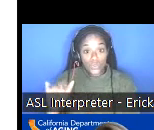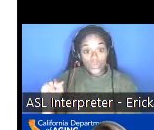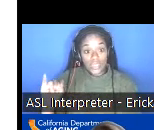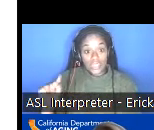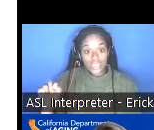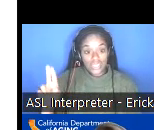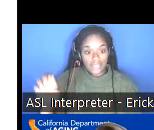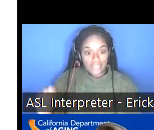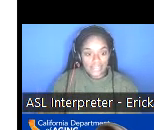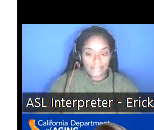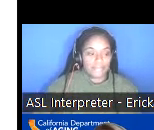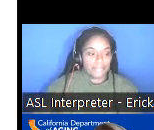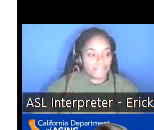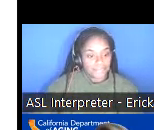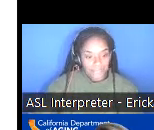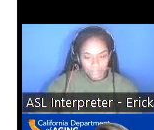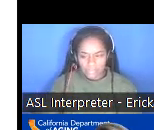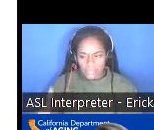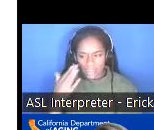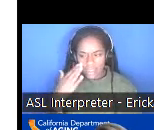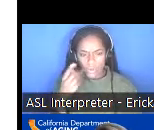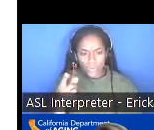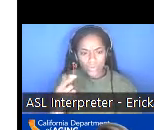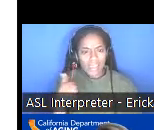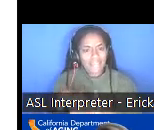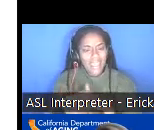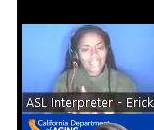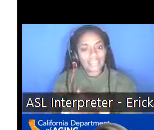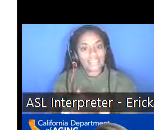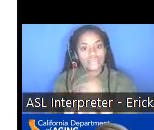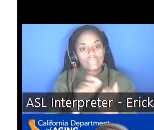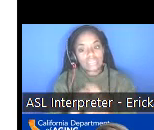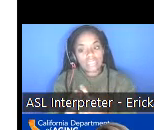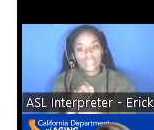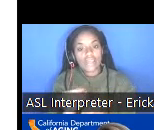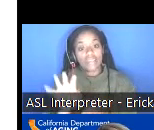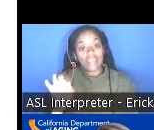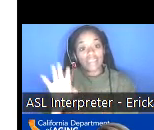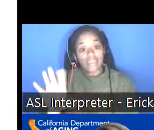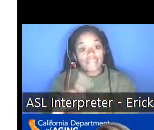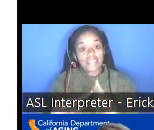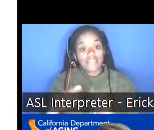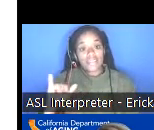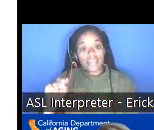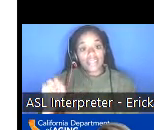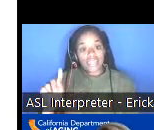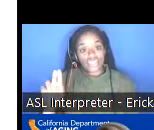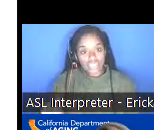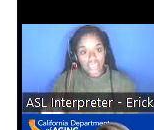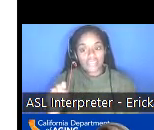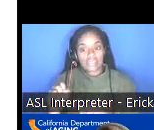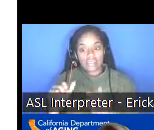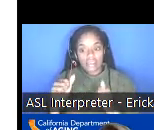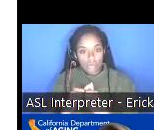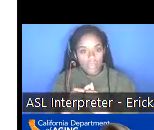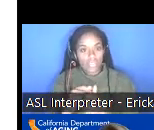slide, please. I know that you all have access to the details in the 95 different initiatives across the 5 bold